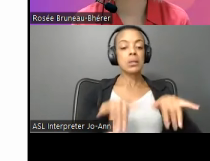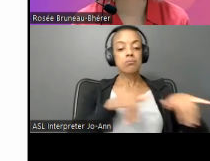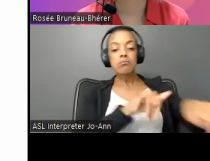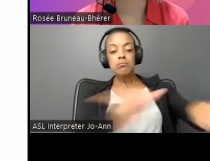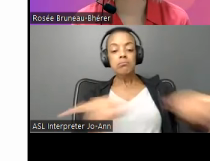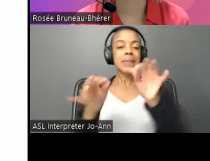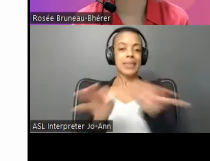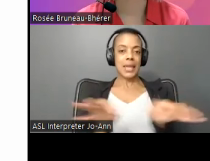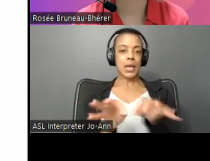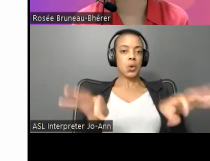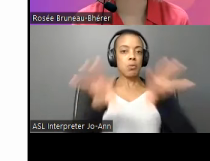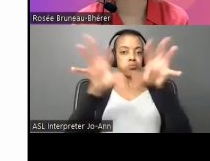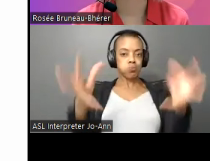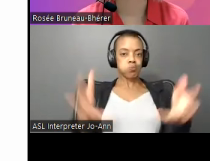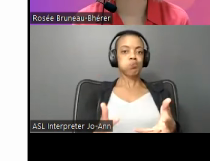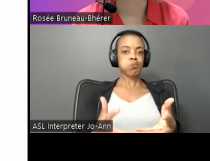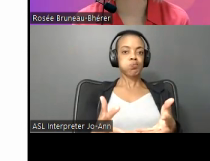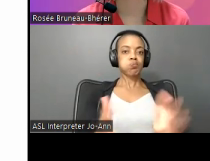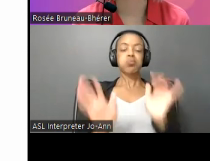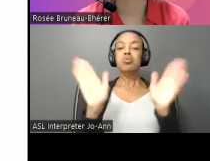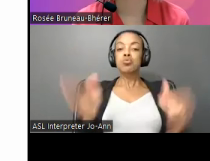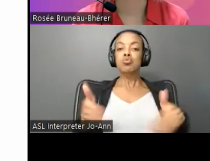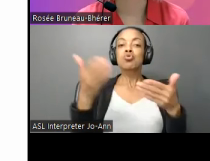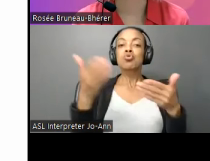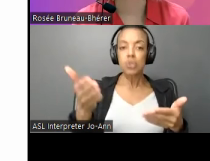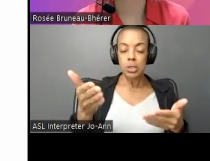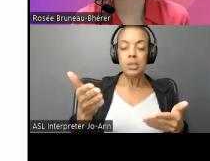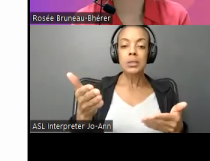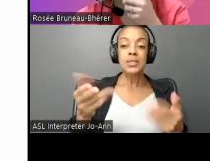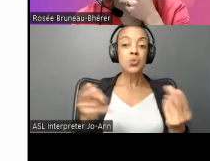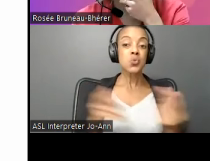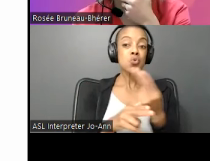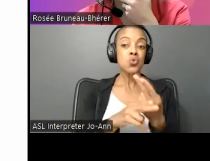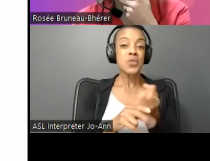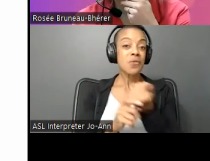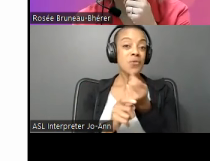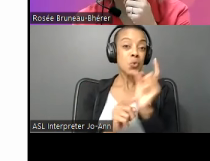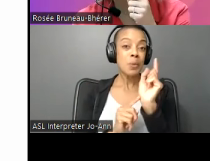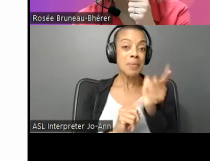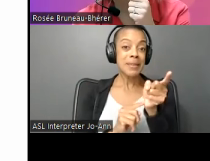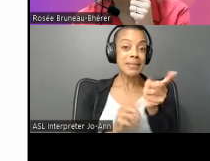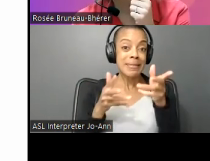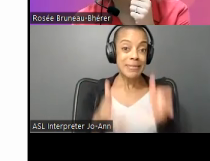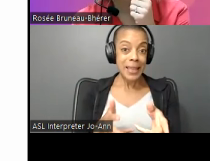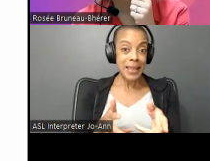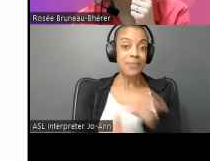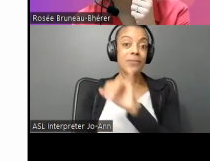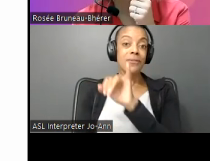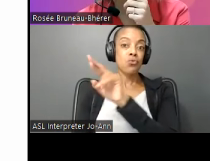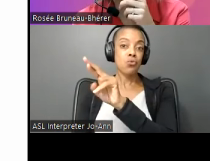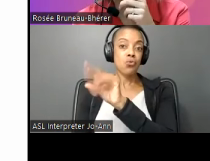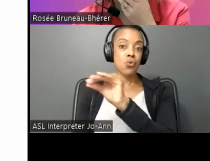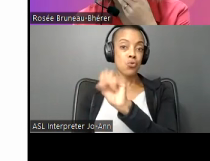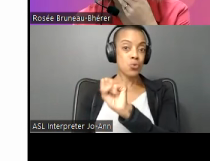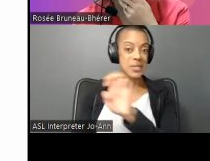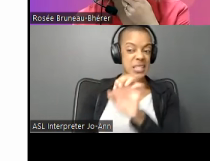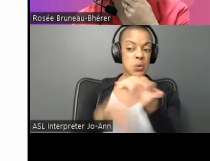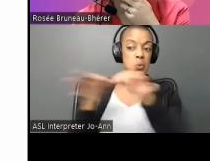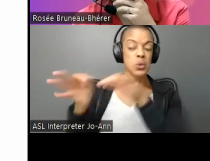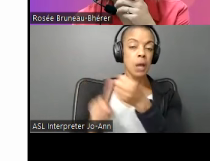suggest is that we use the last minutes we have for Rosée to explain how the